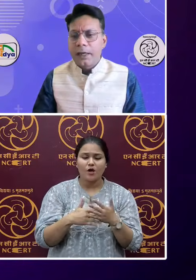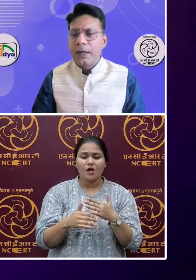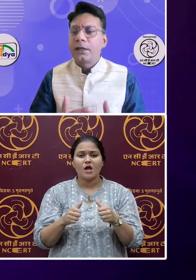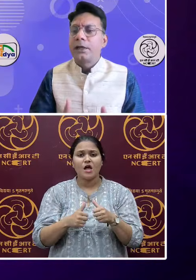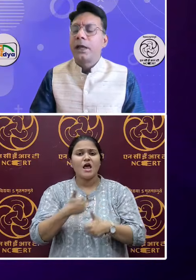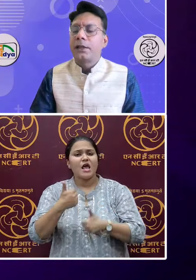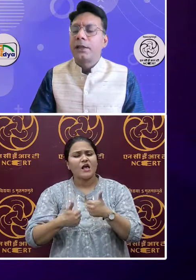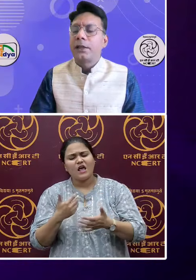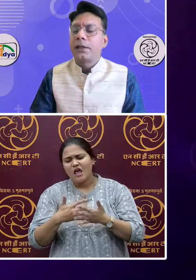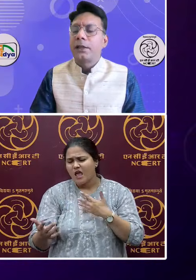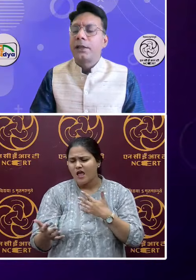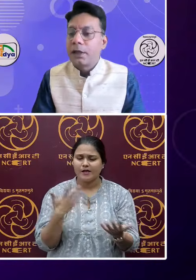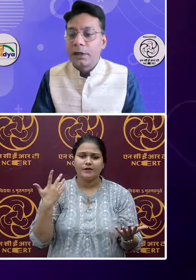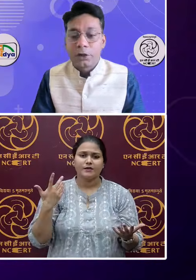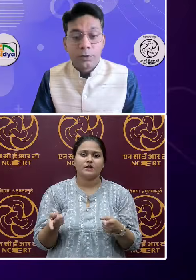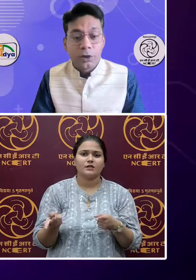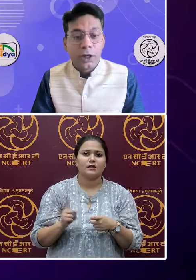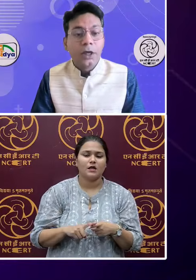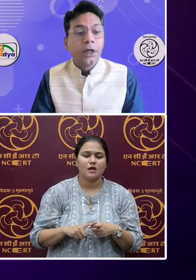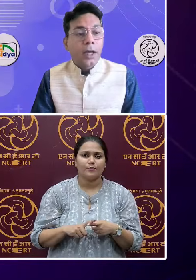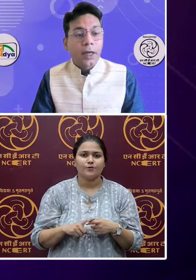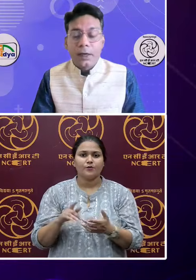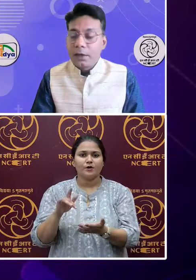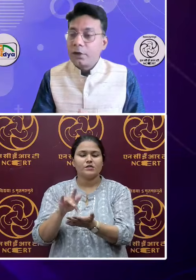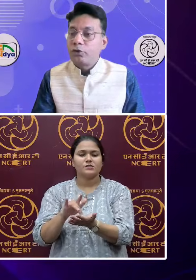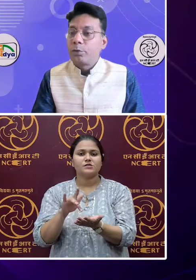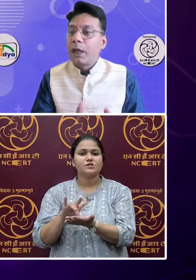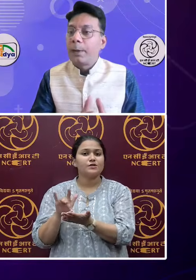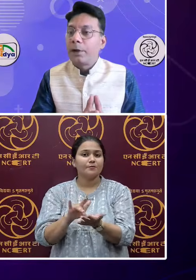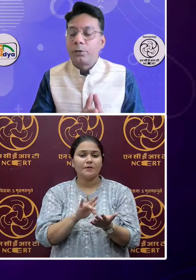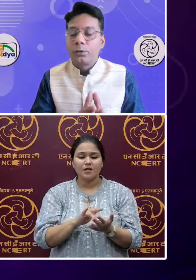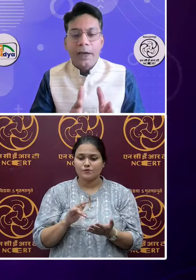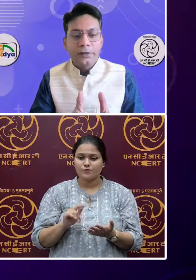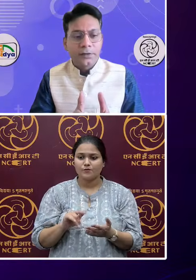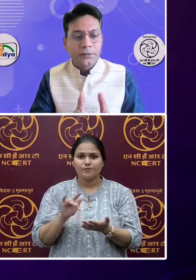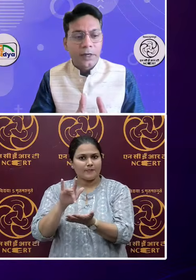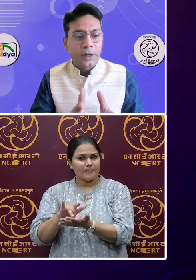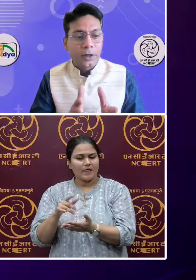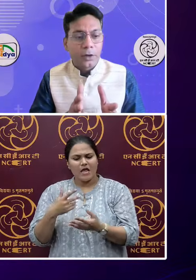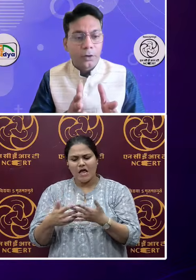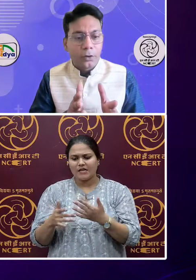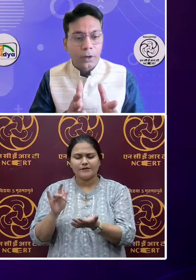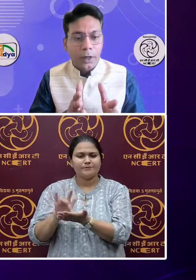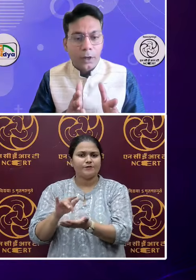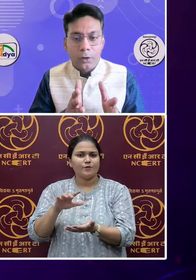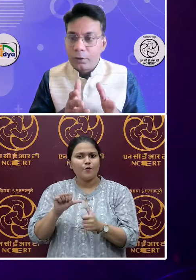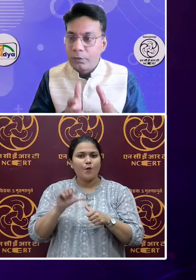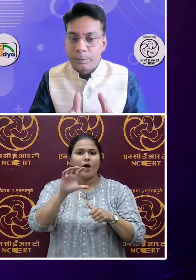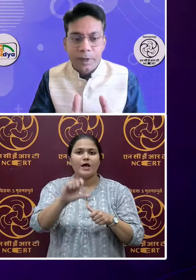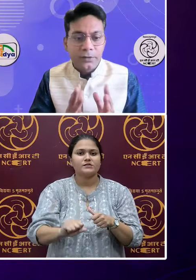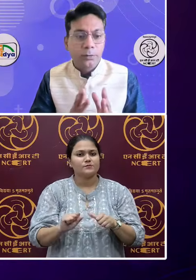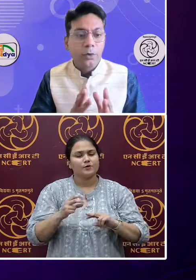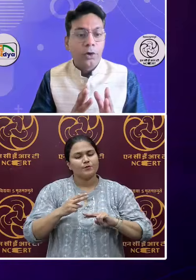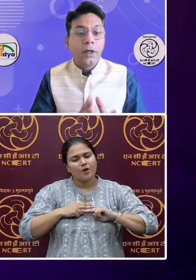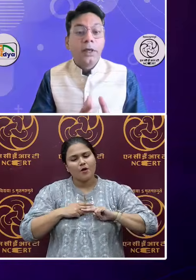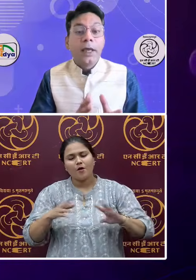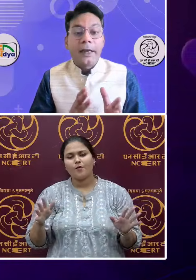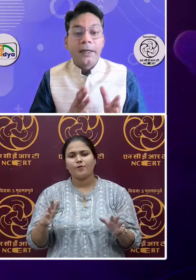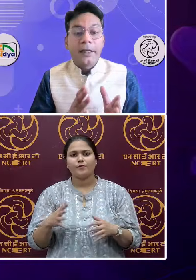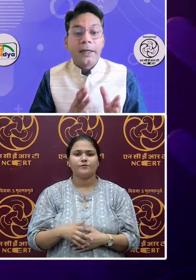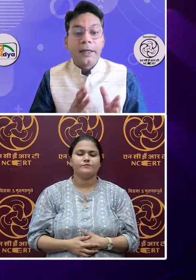or any other teaching learning activity, learner should be able to access it on a web-based